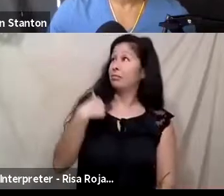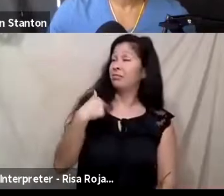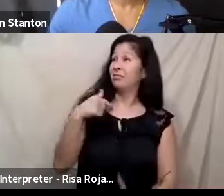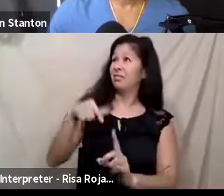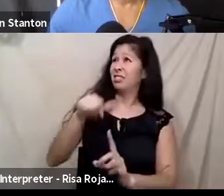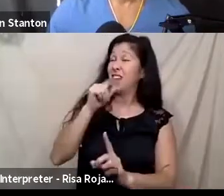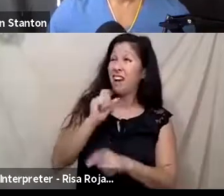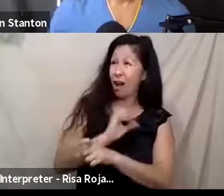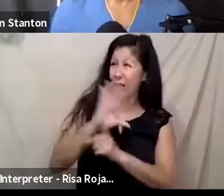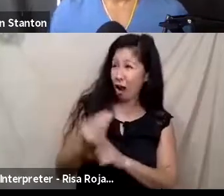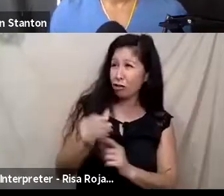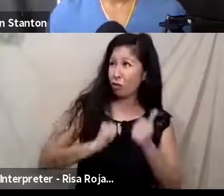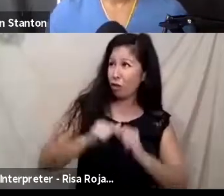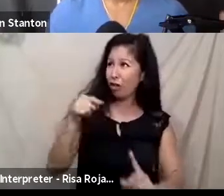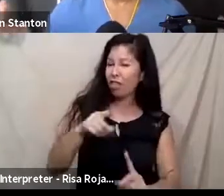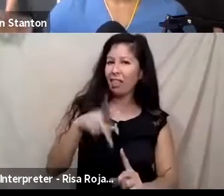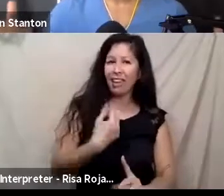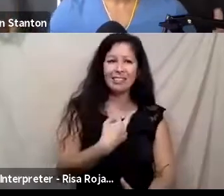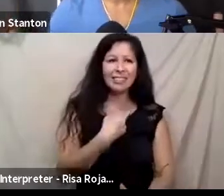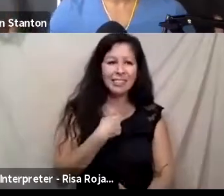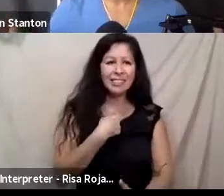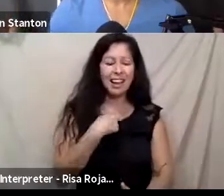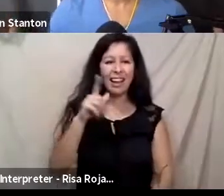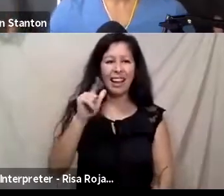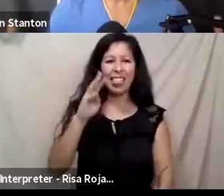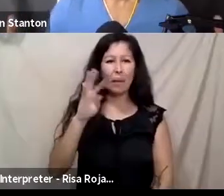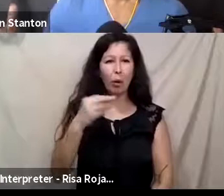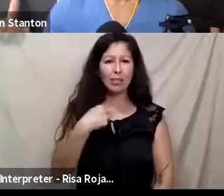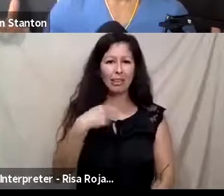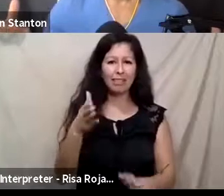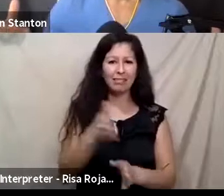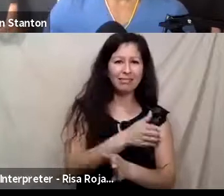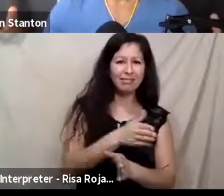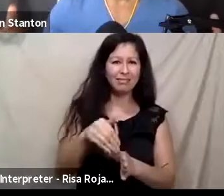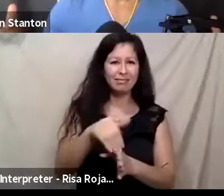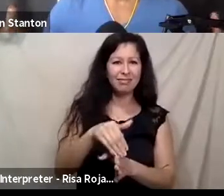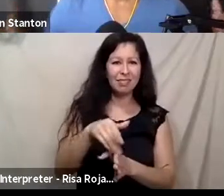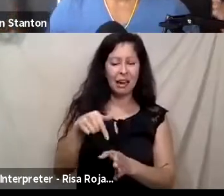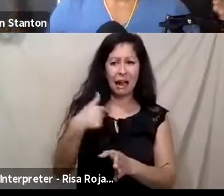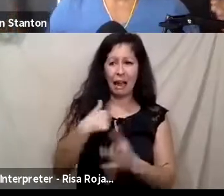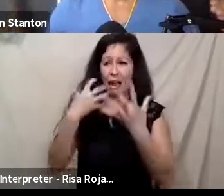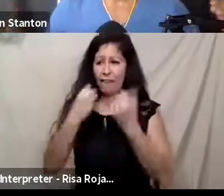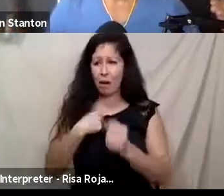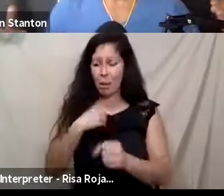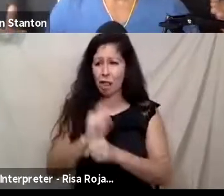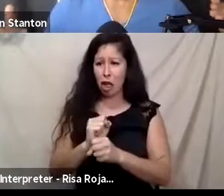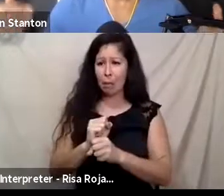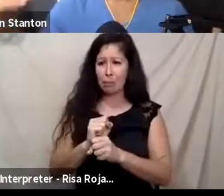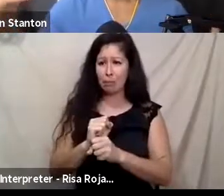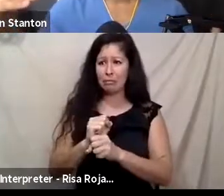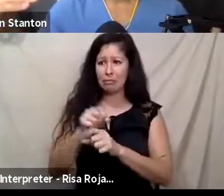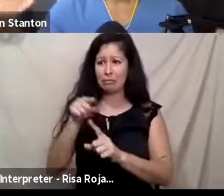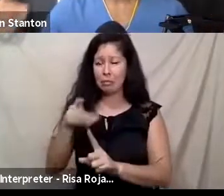actual culture, then you're stuck in this limbo of like, okay, do I value my job security or